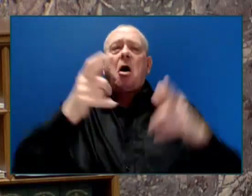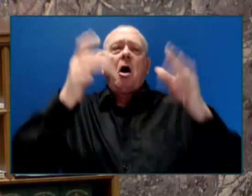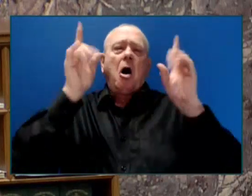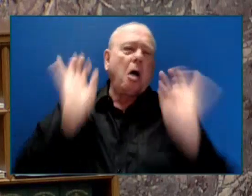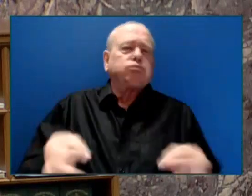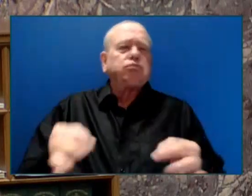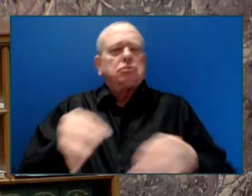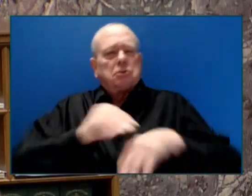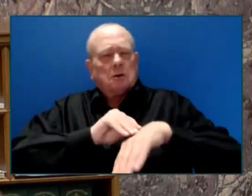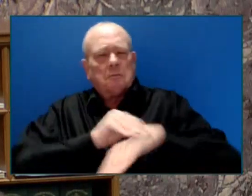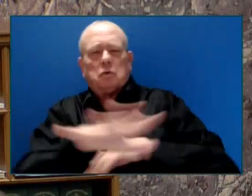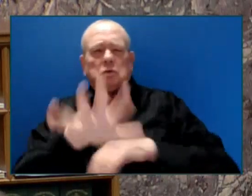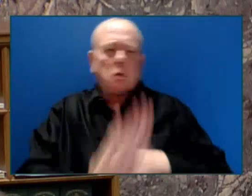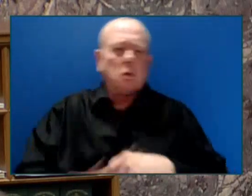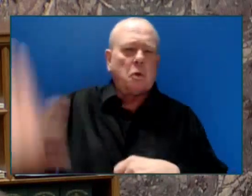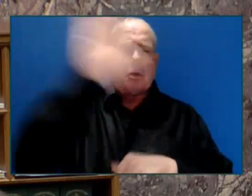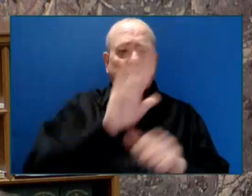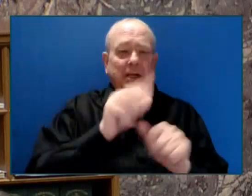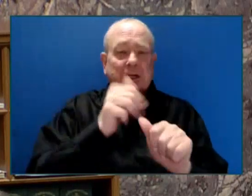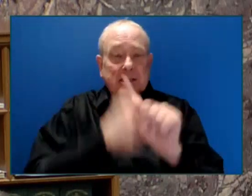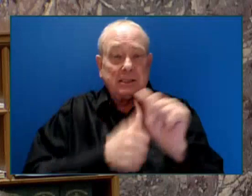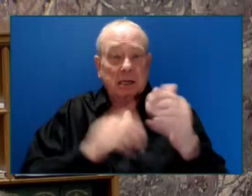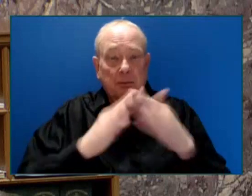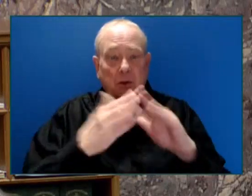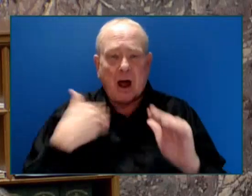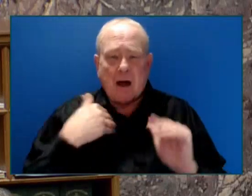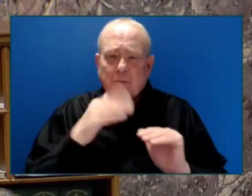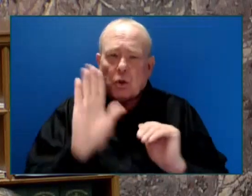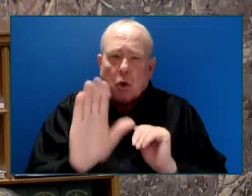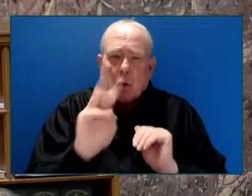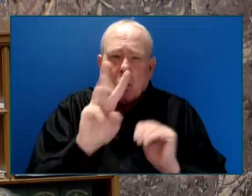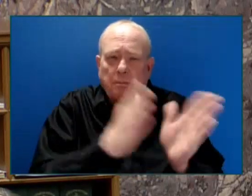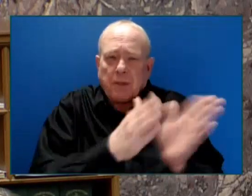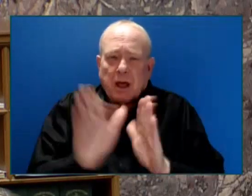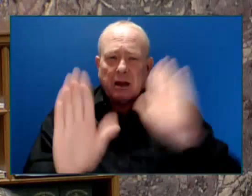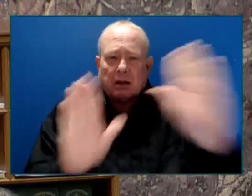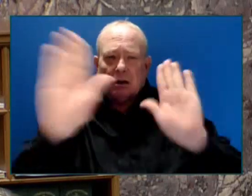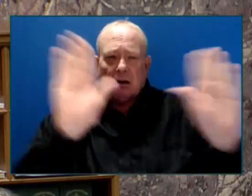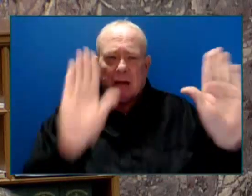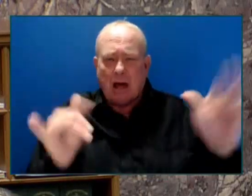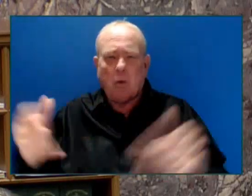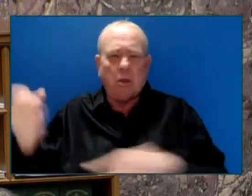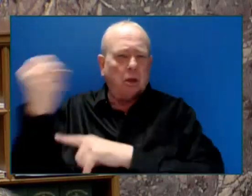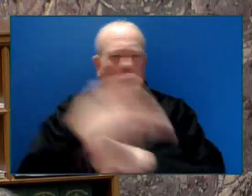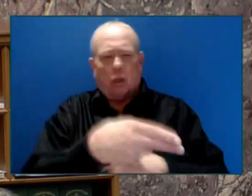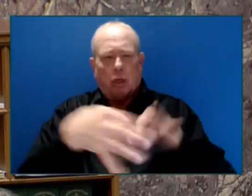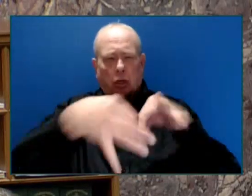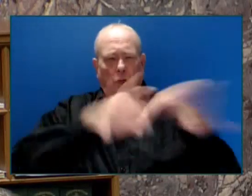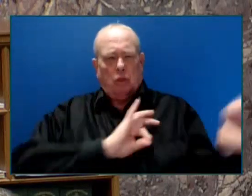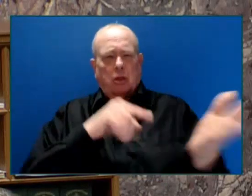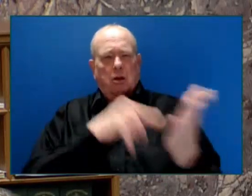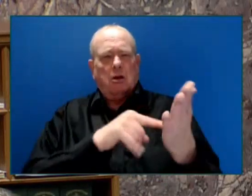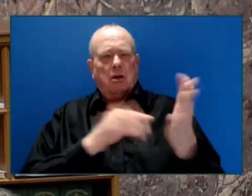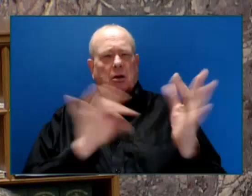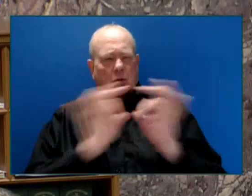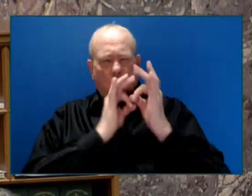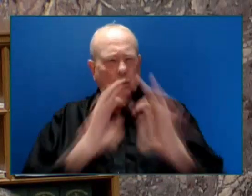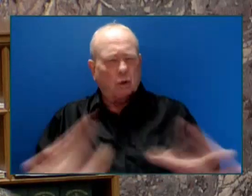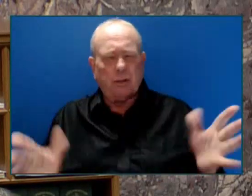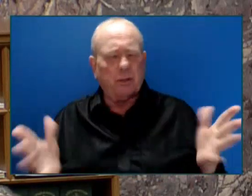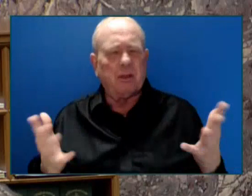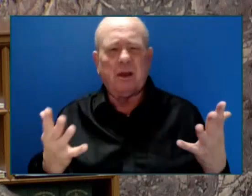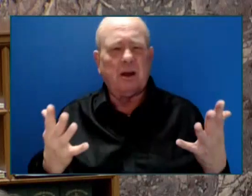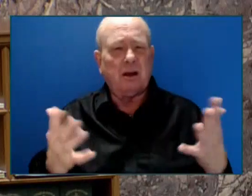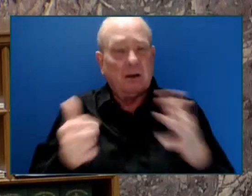meaningless, completely meaningless. And I can guarantee you, Mr. Speaker, that the Premier and this housing